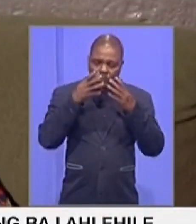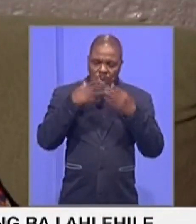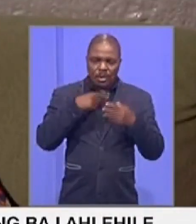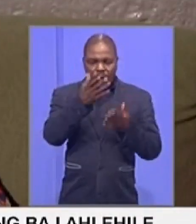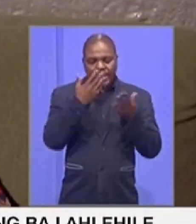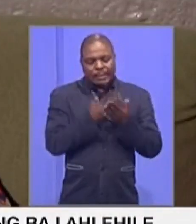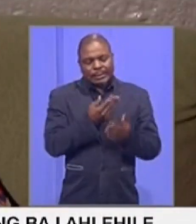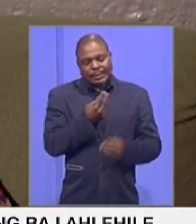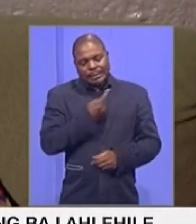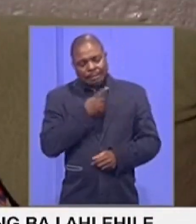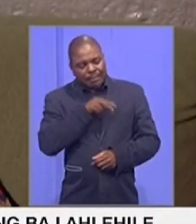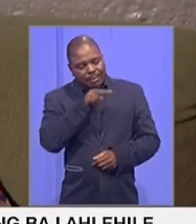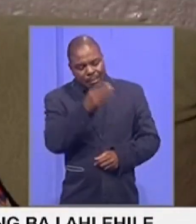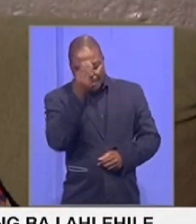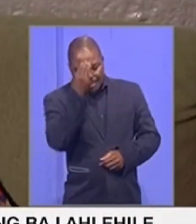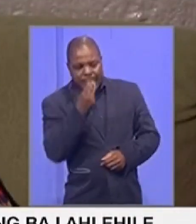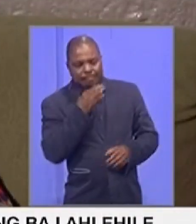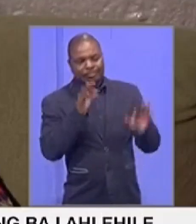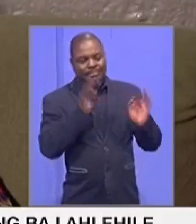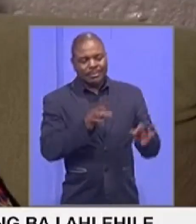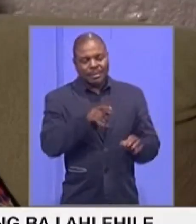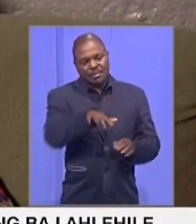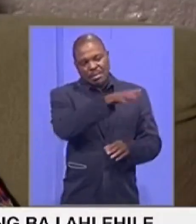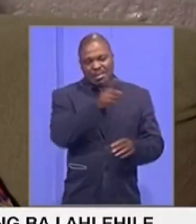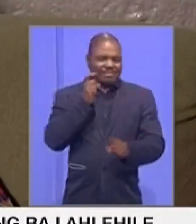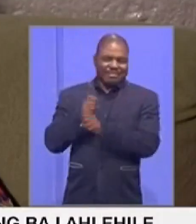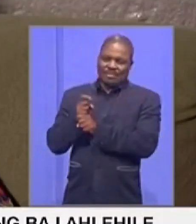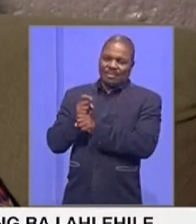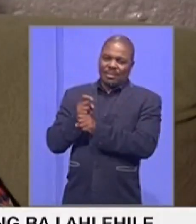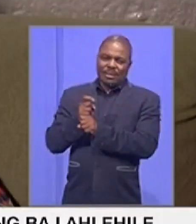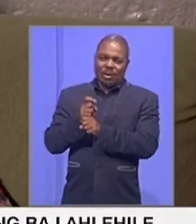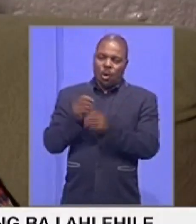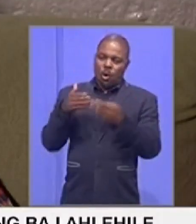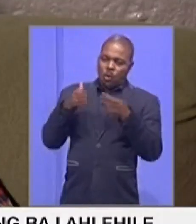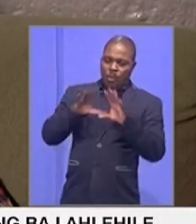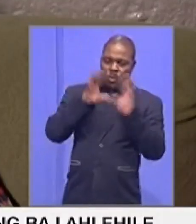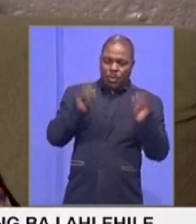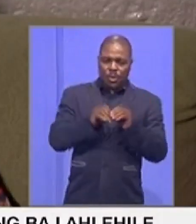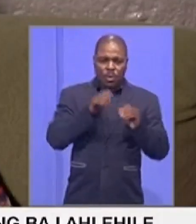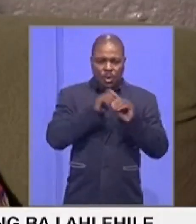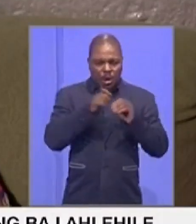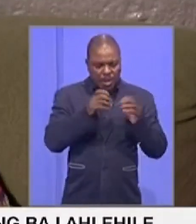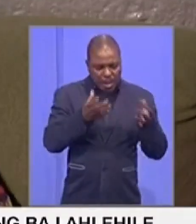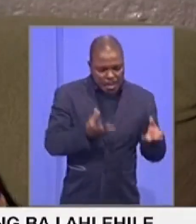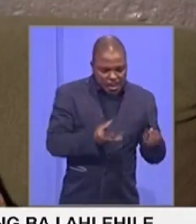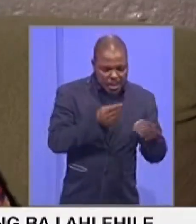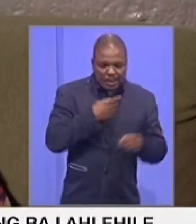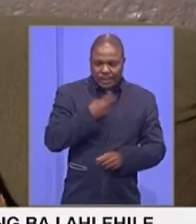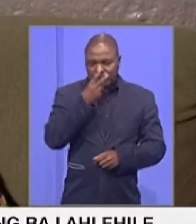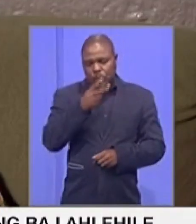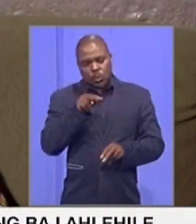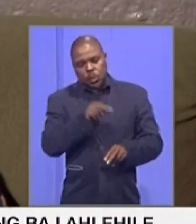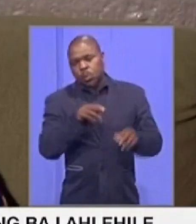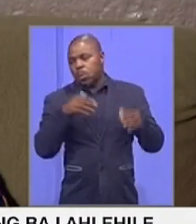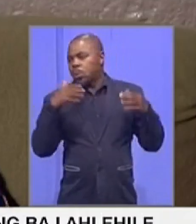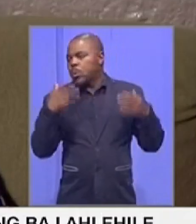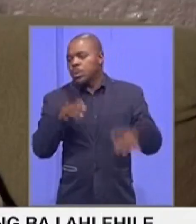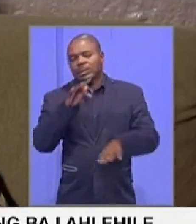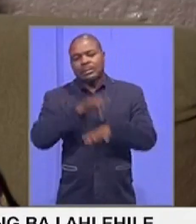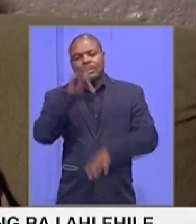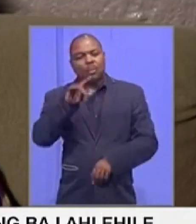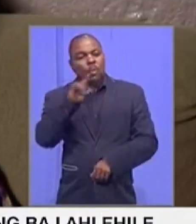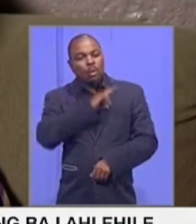a ikgodiso hore ka nnete ke mora hae eo o re nakong eo ba ne ba se kupulla o la bona masisa pelo fela hobane